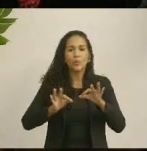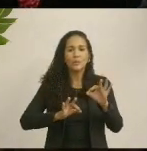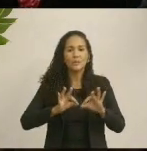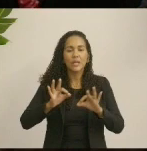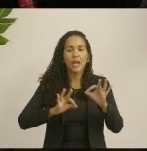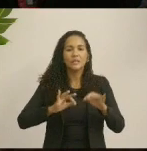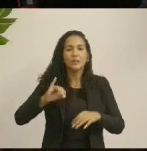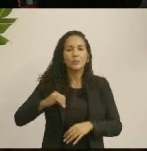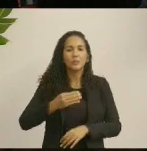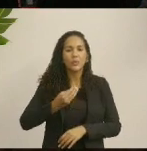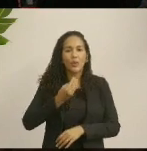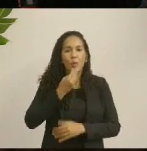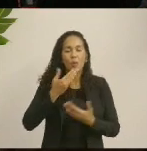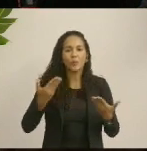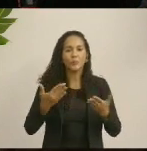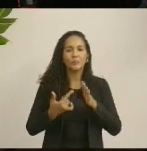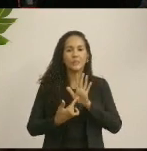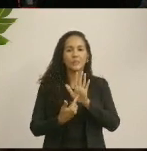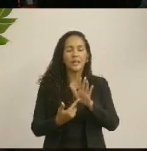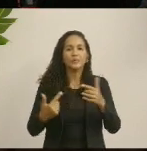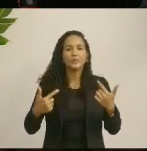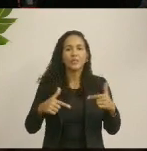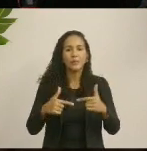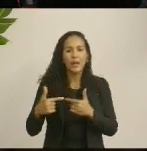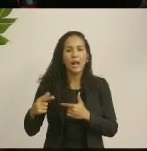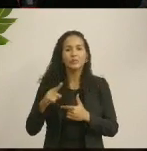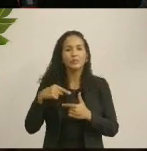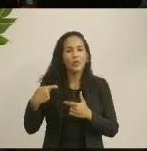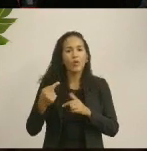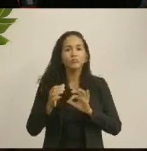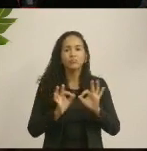the work that we have done.